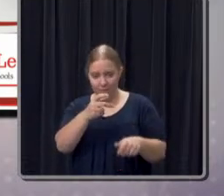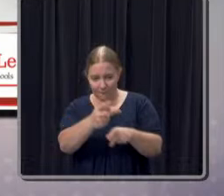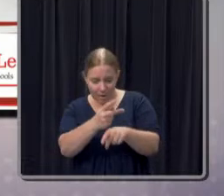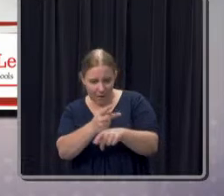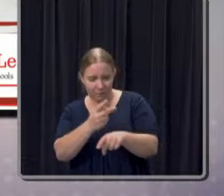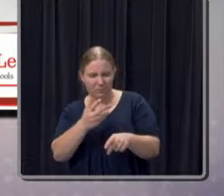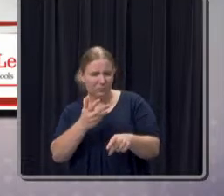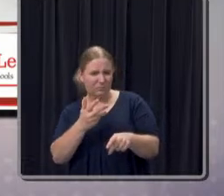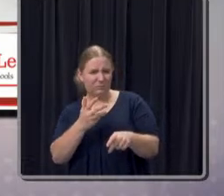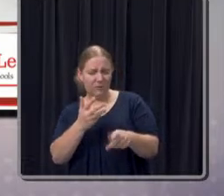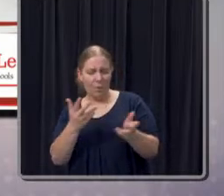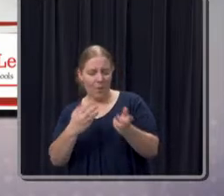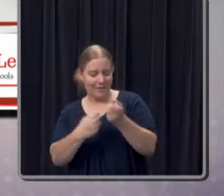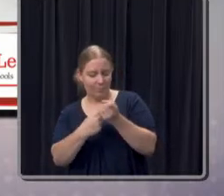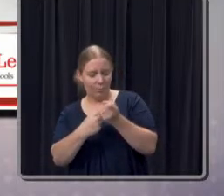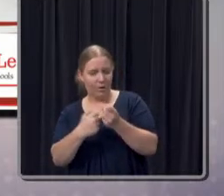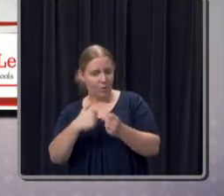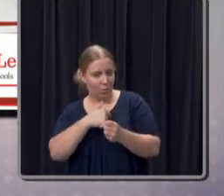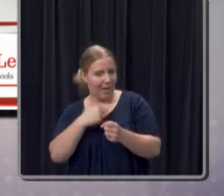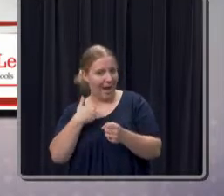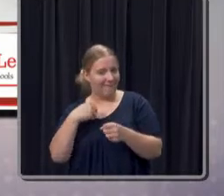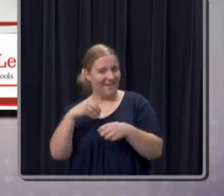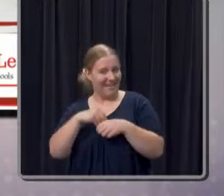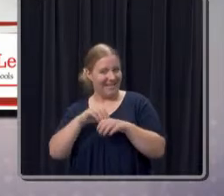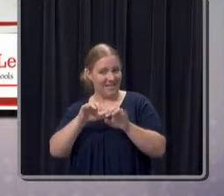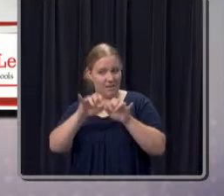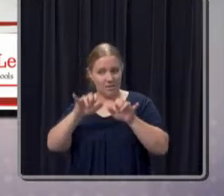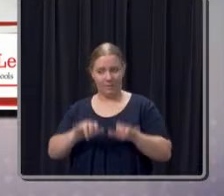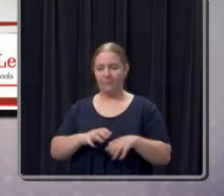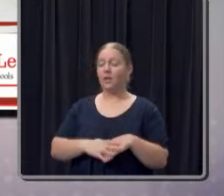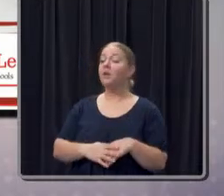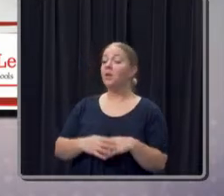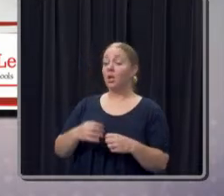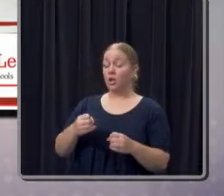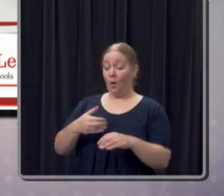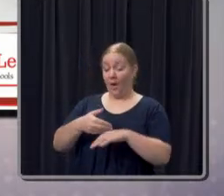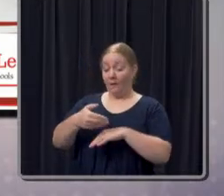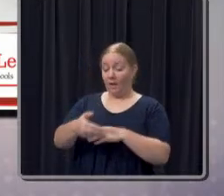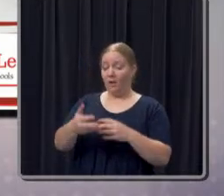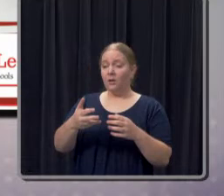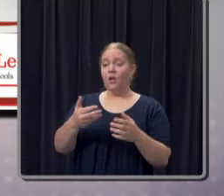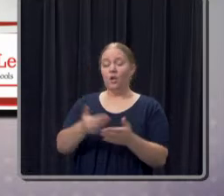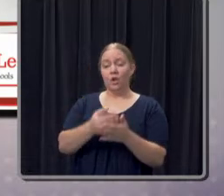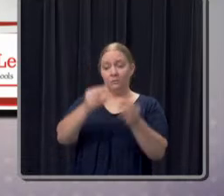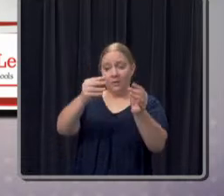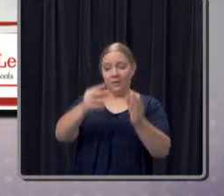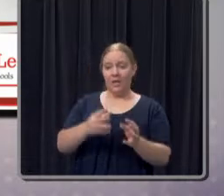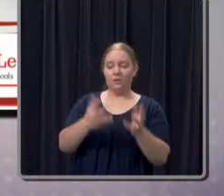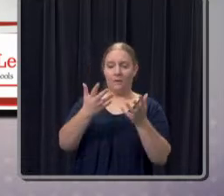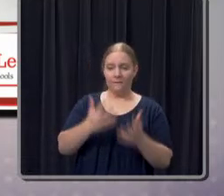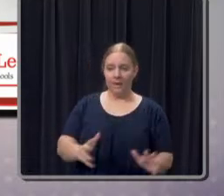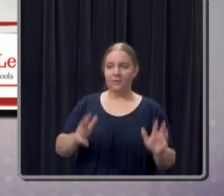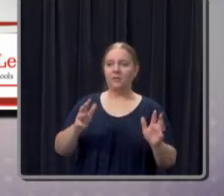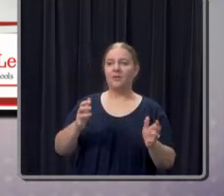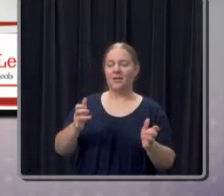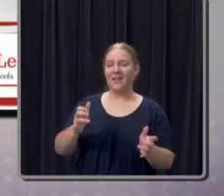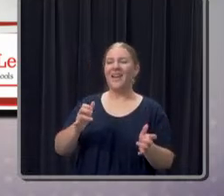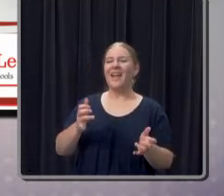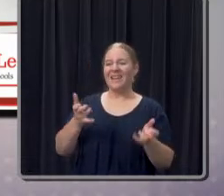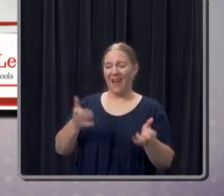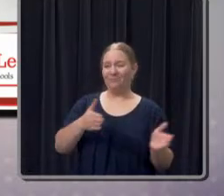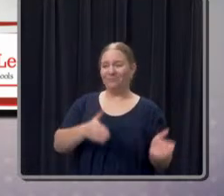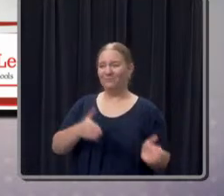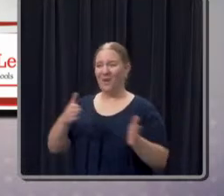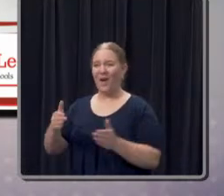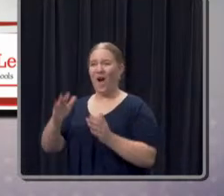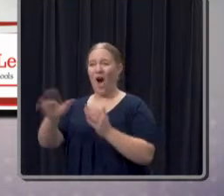what supports we have within our system. So after we have our new educator induction, we launch into our all staff